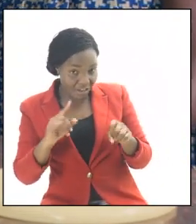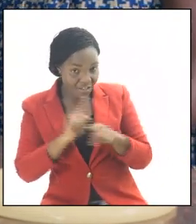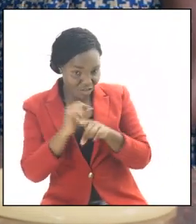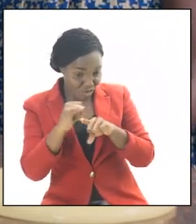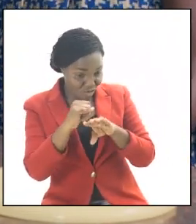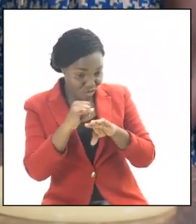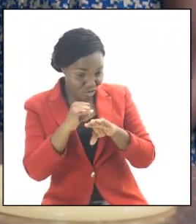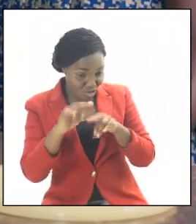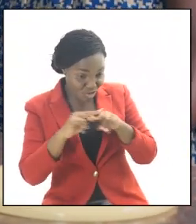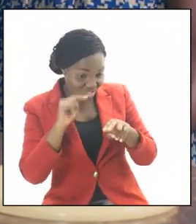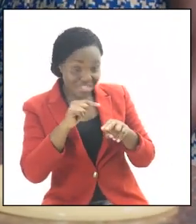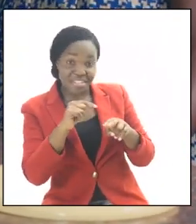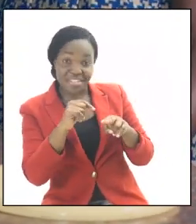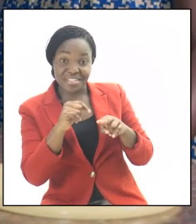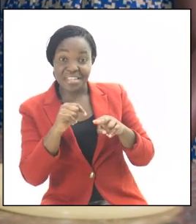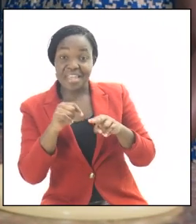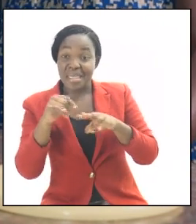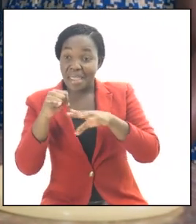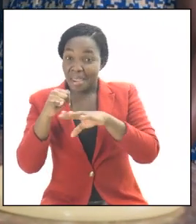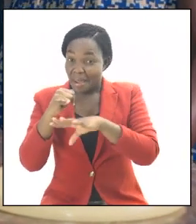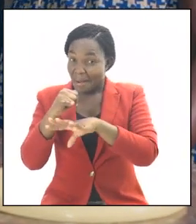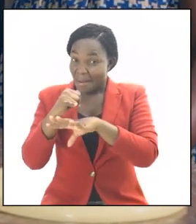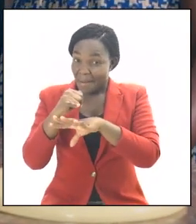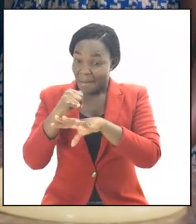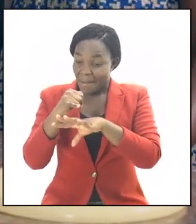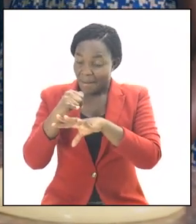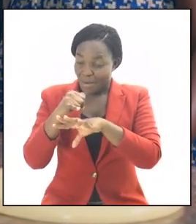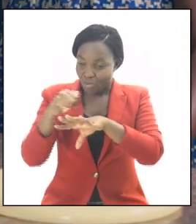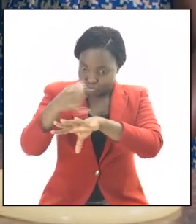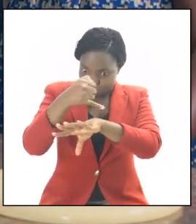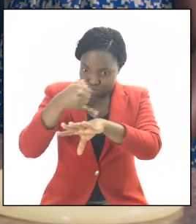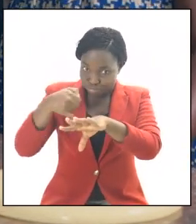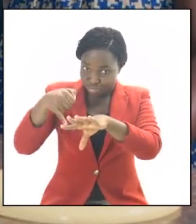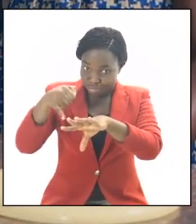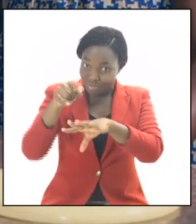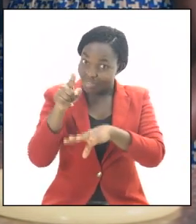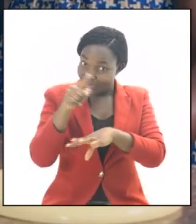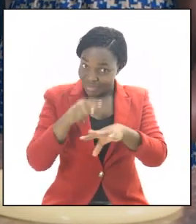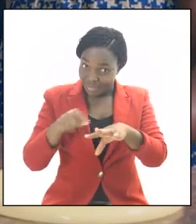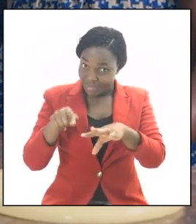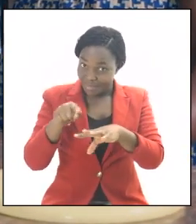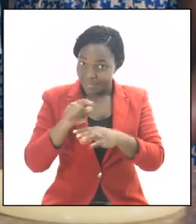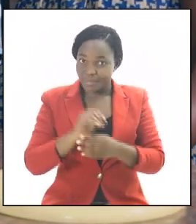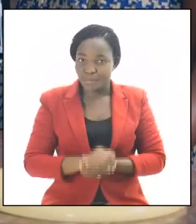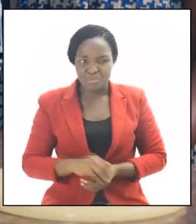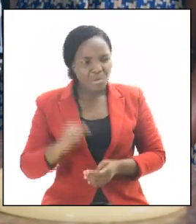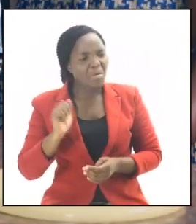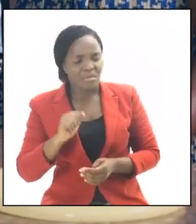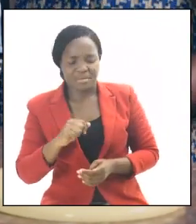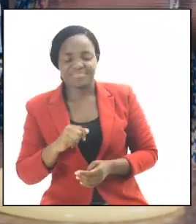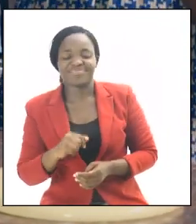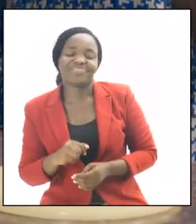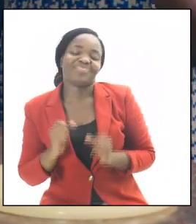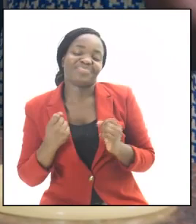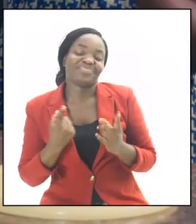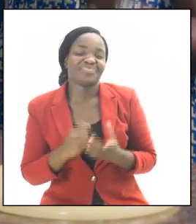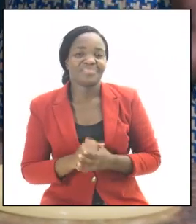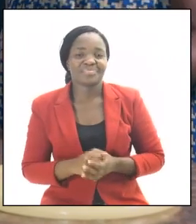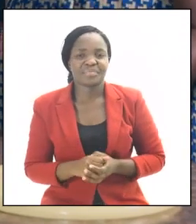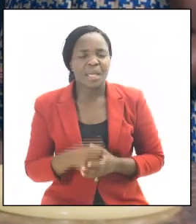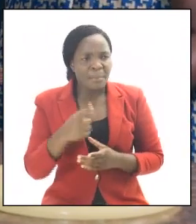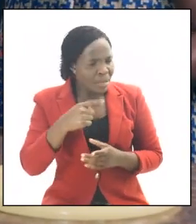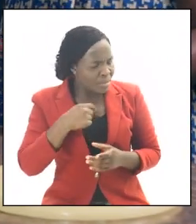first, because it is a circle, you see? Nope, I still don't understand. But I